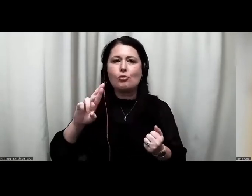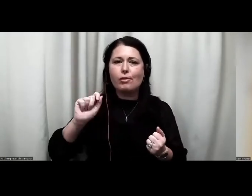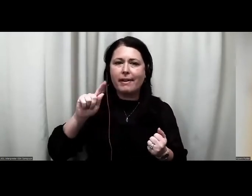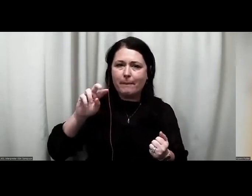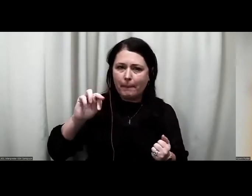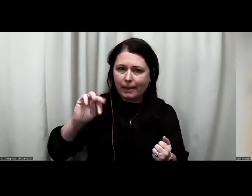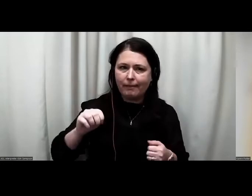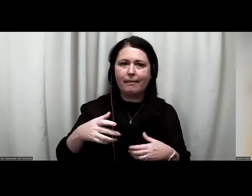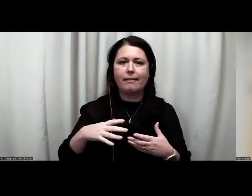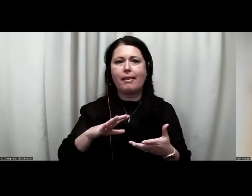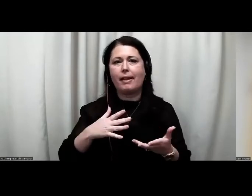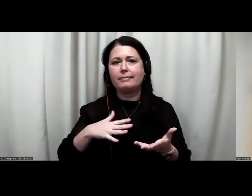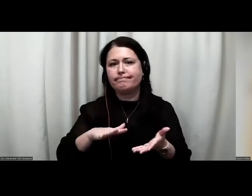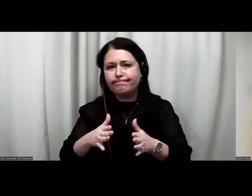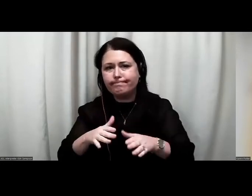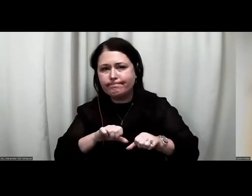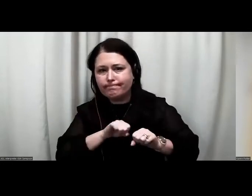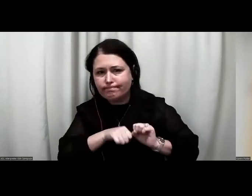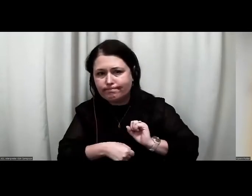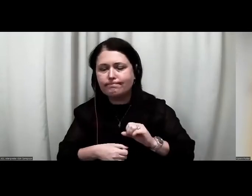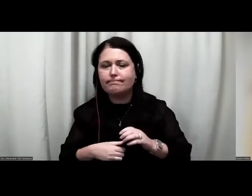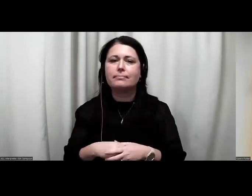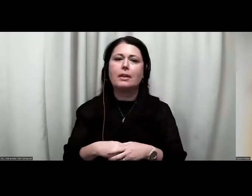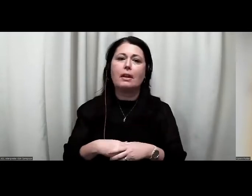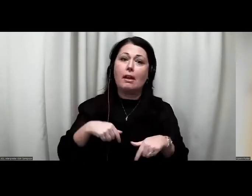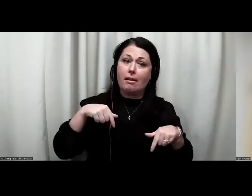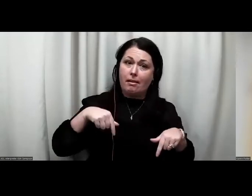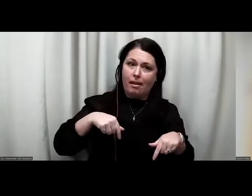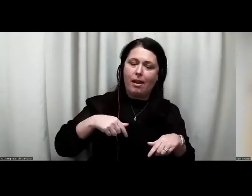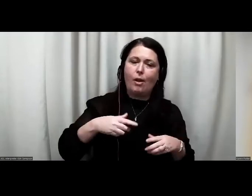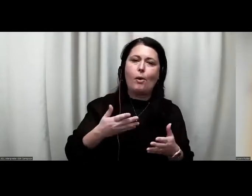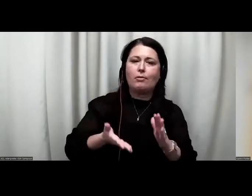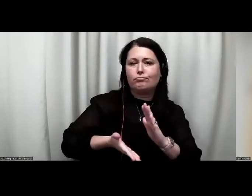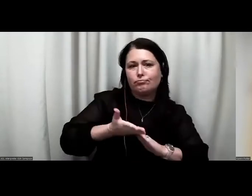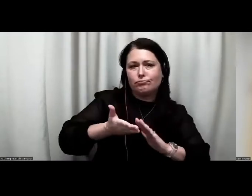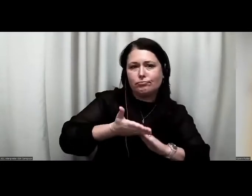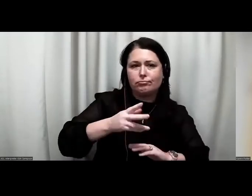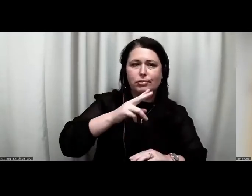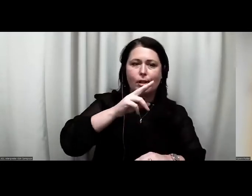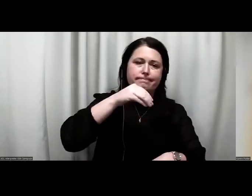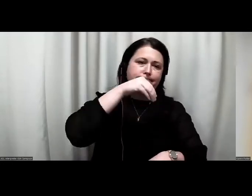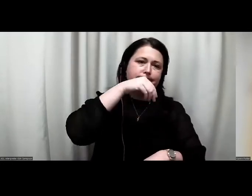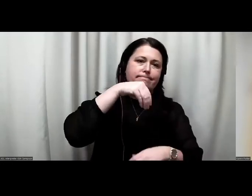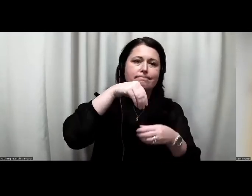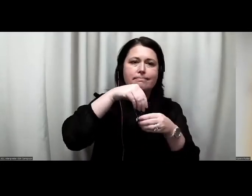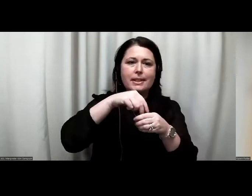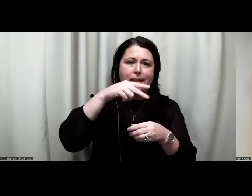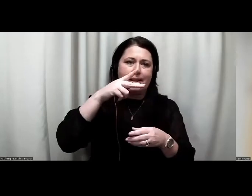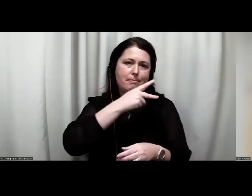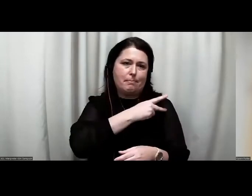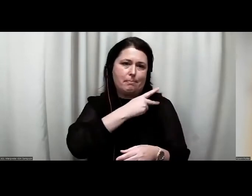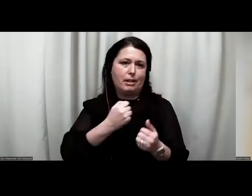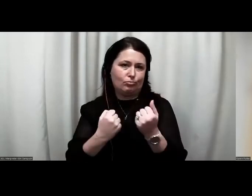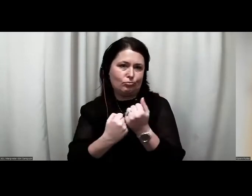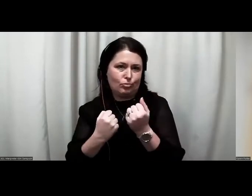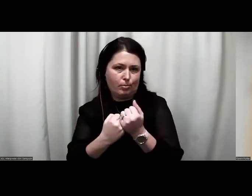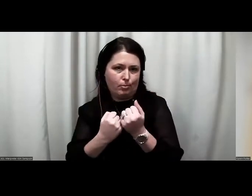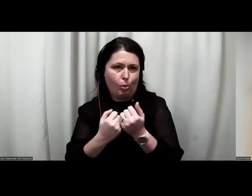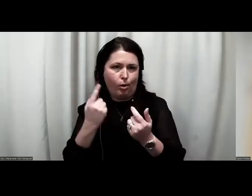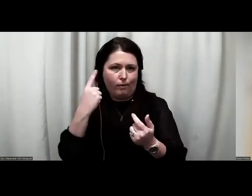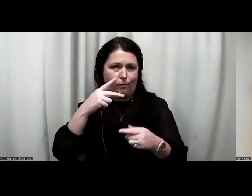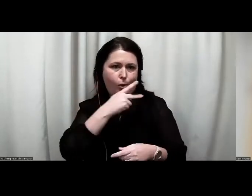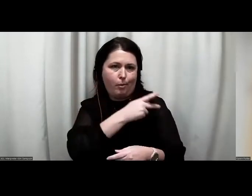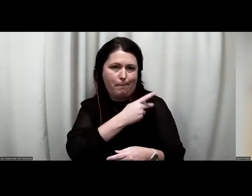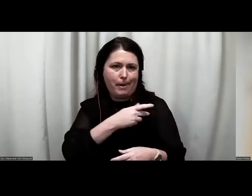in my current position, I run some inpatient support groups. And these are just some of the things that